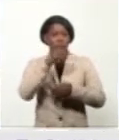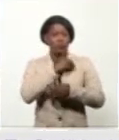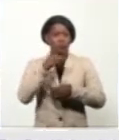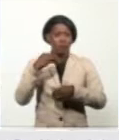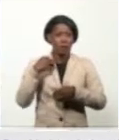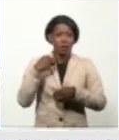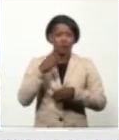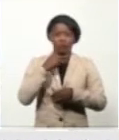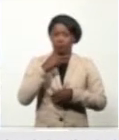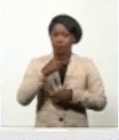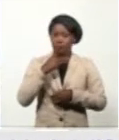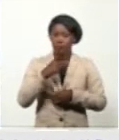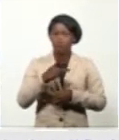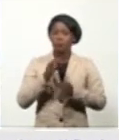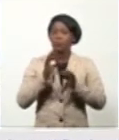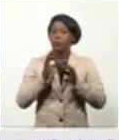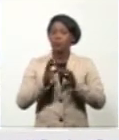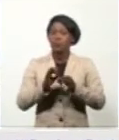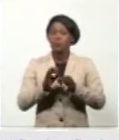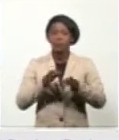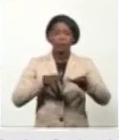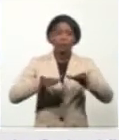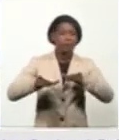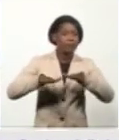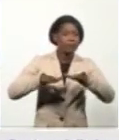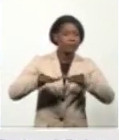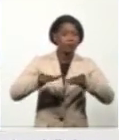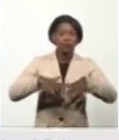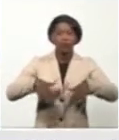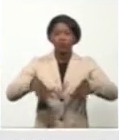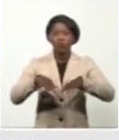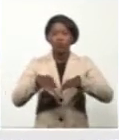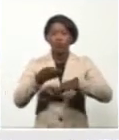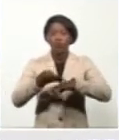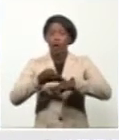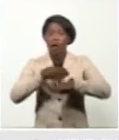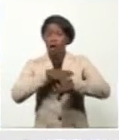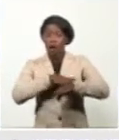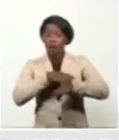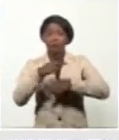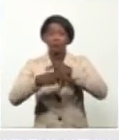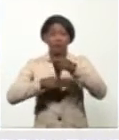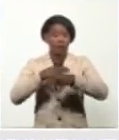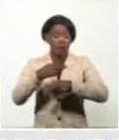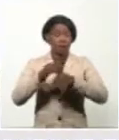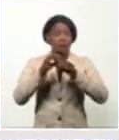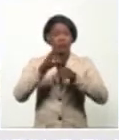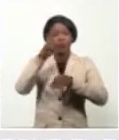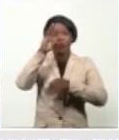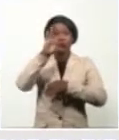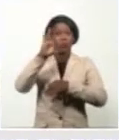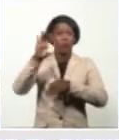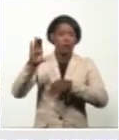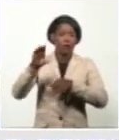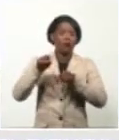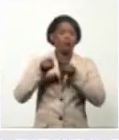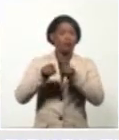about the treatment, the follow-up, including the preventive actions